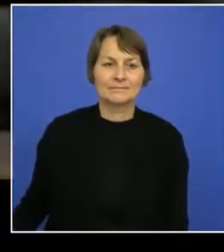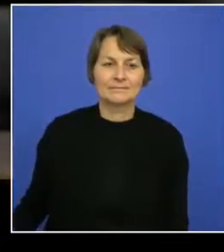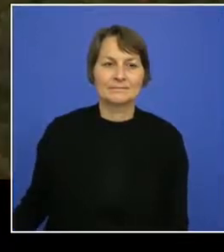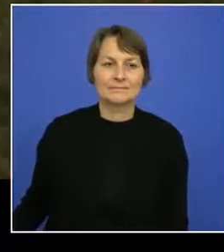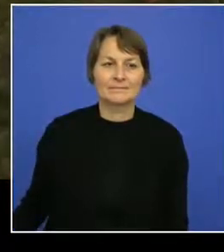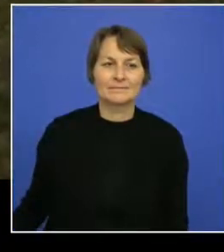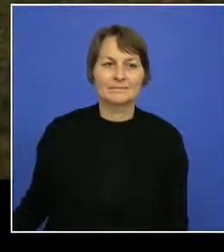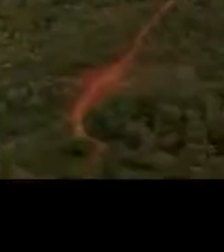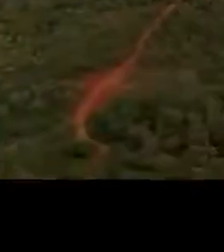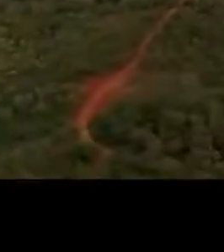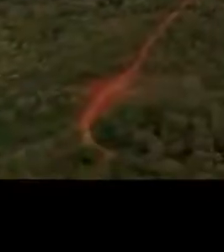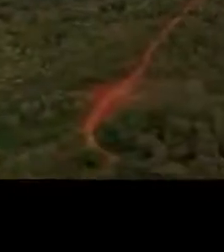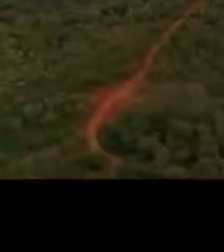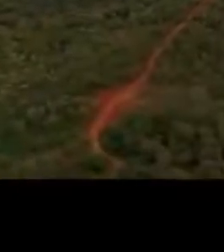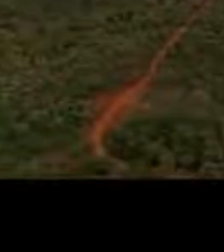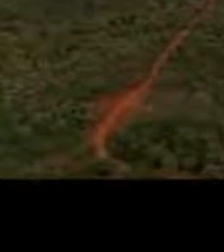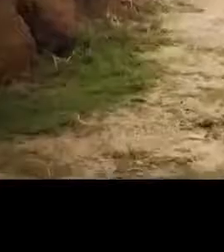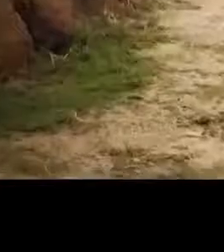10 years.